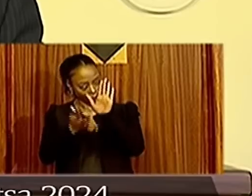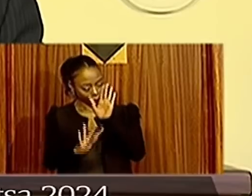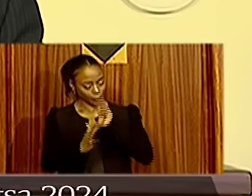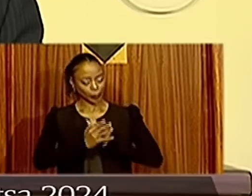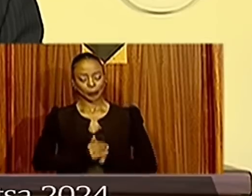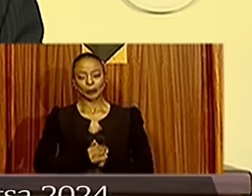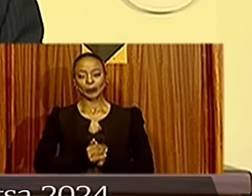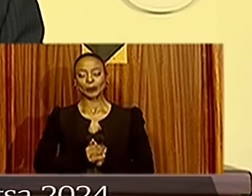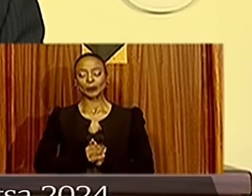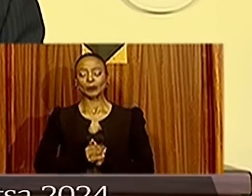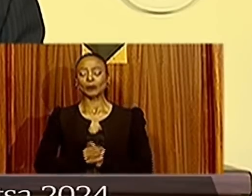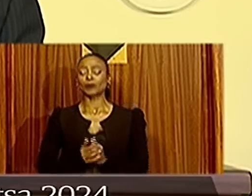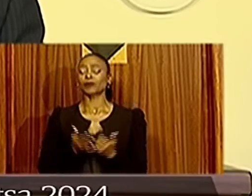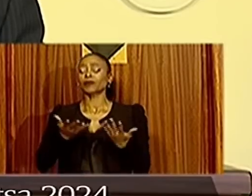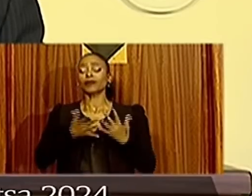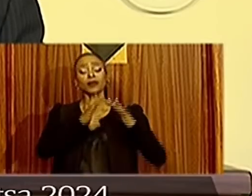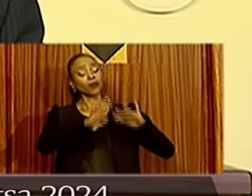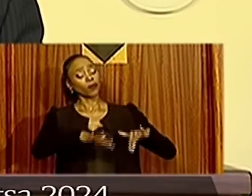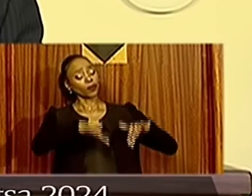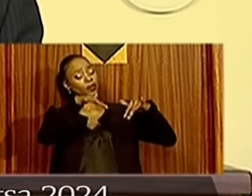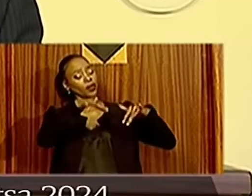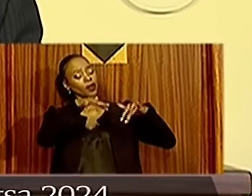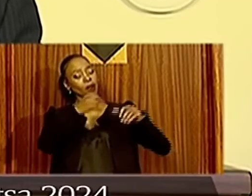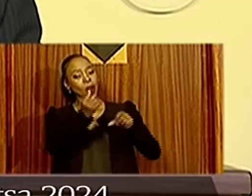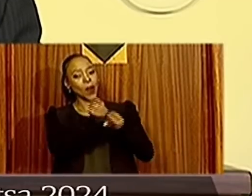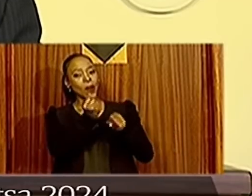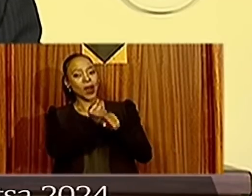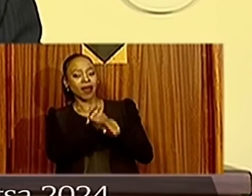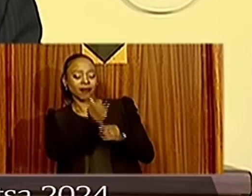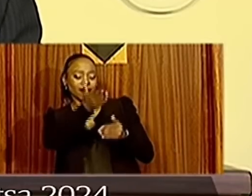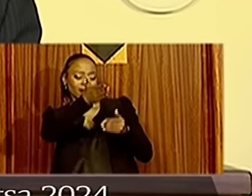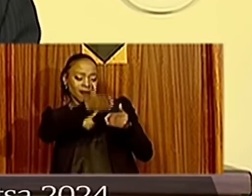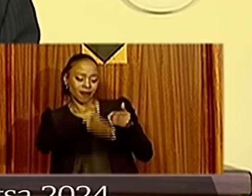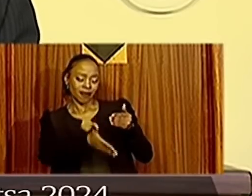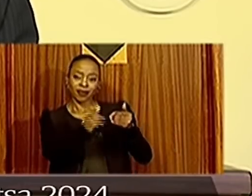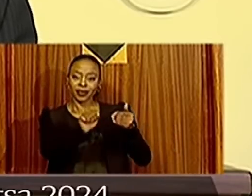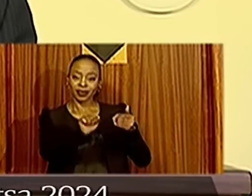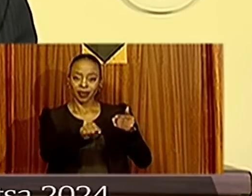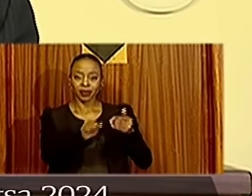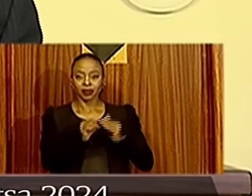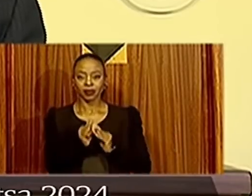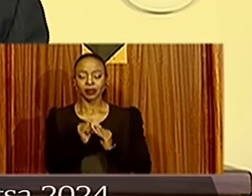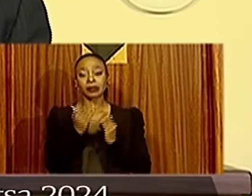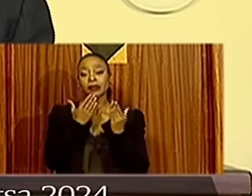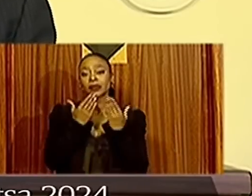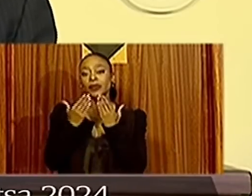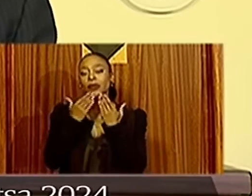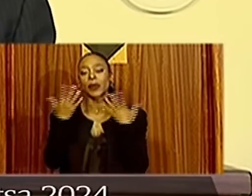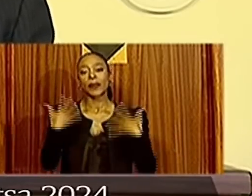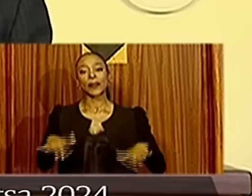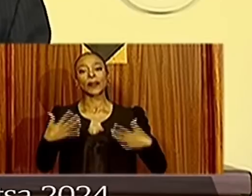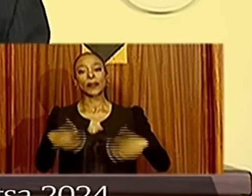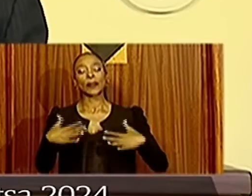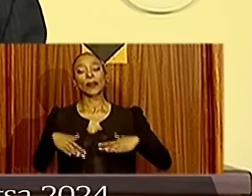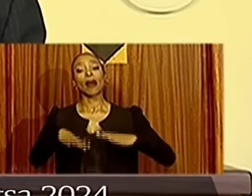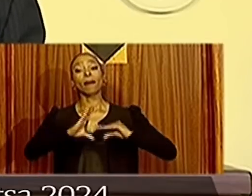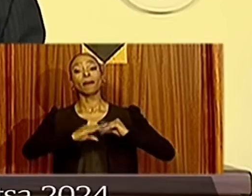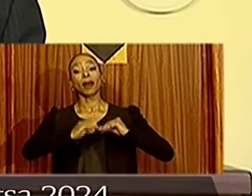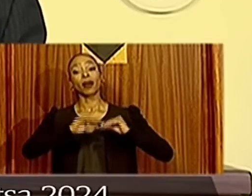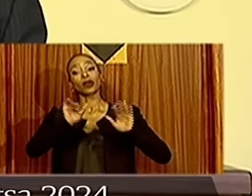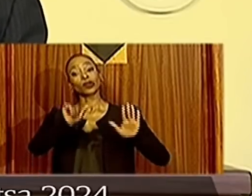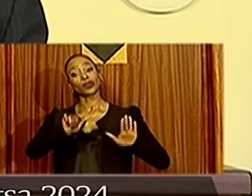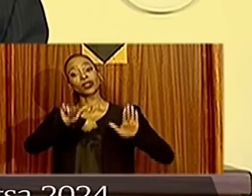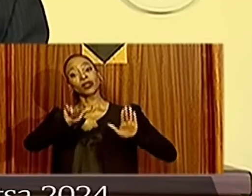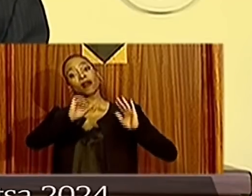As the work of Parliament has come to an end, we thank all members of this 6th